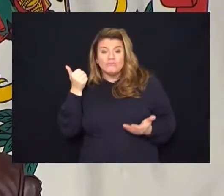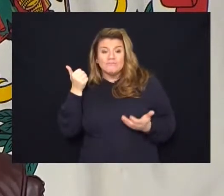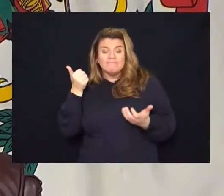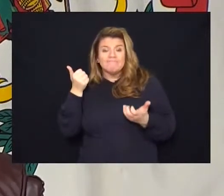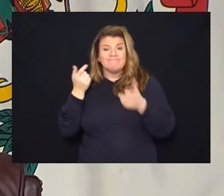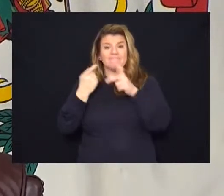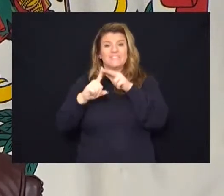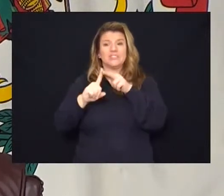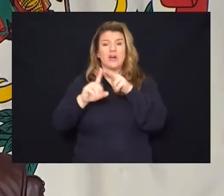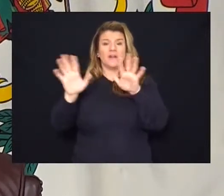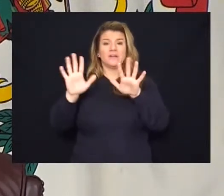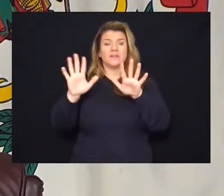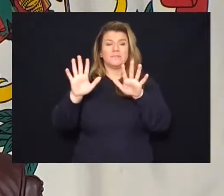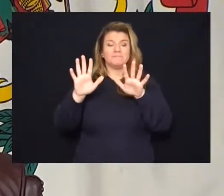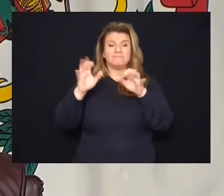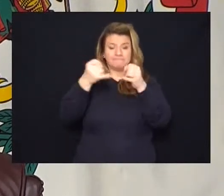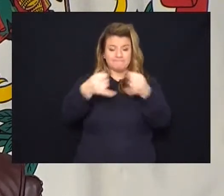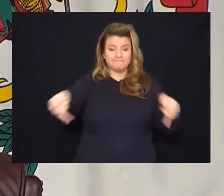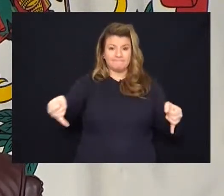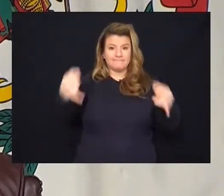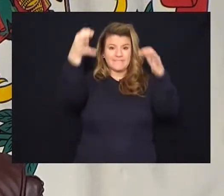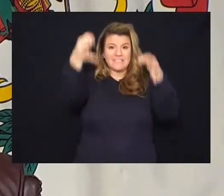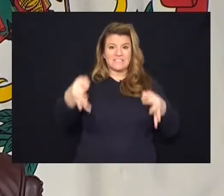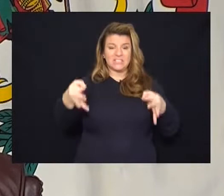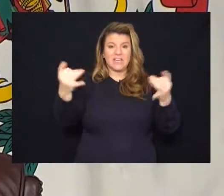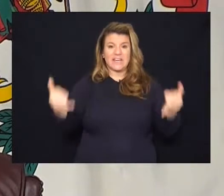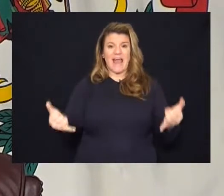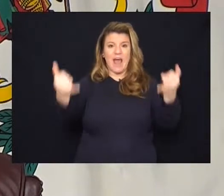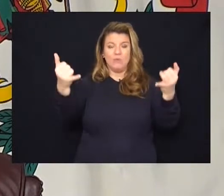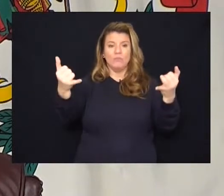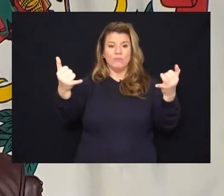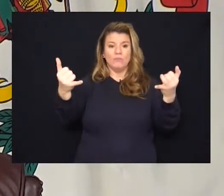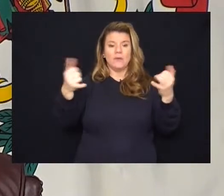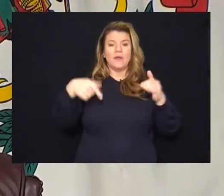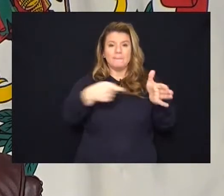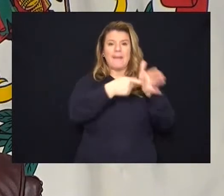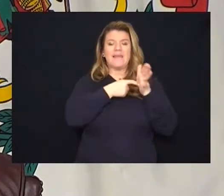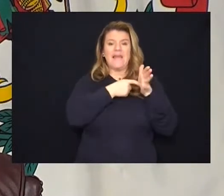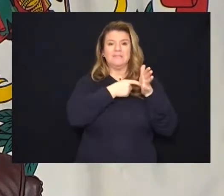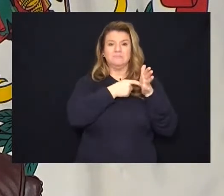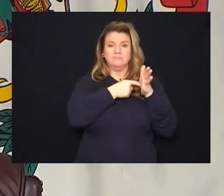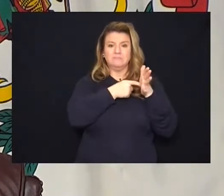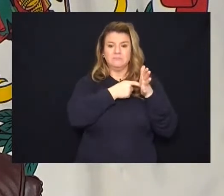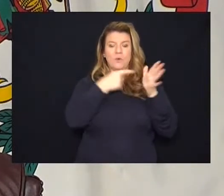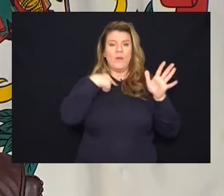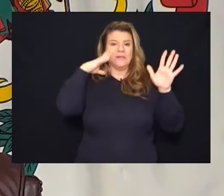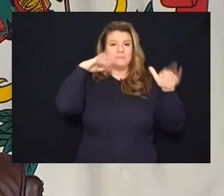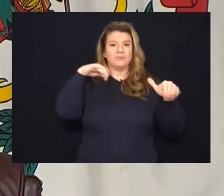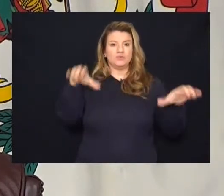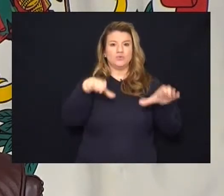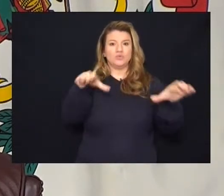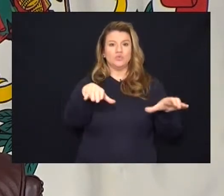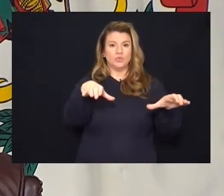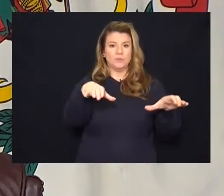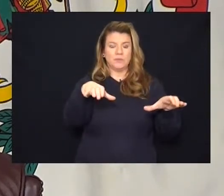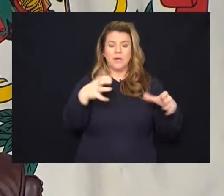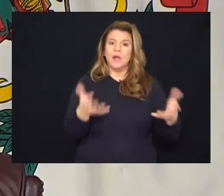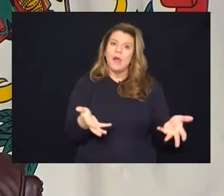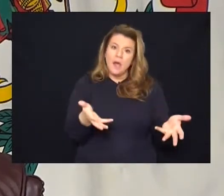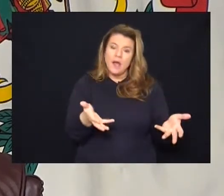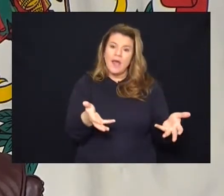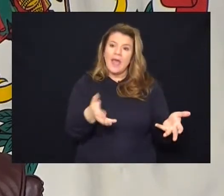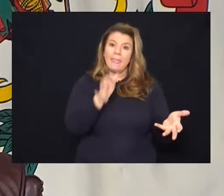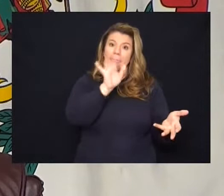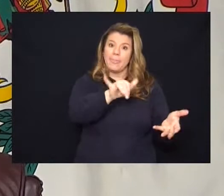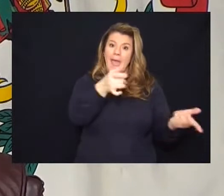drawing lines in the sand and saying, well, this is the mandate that what we expect you to do, and then we get